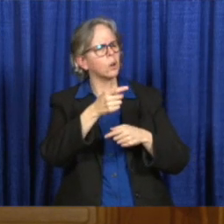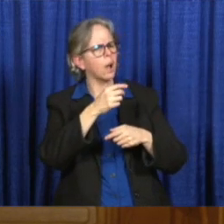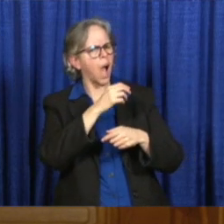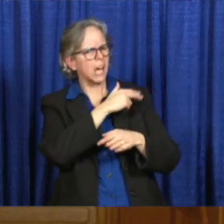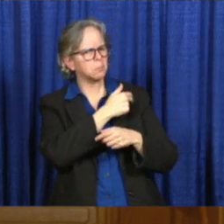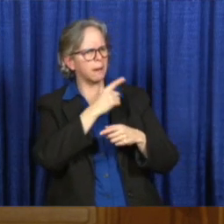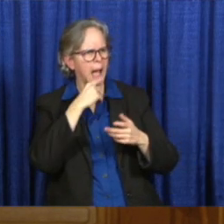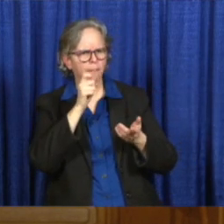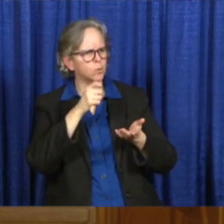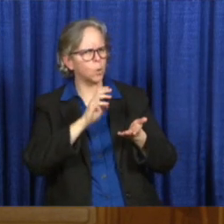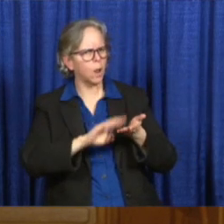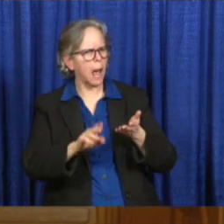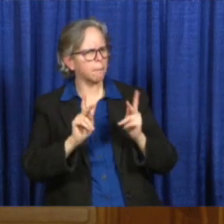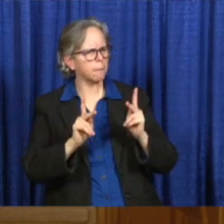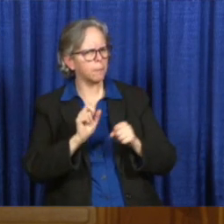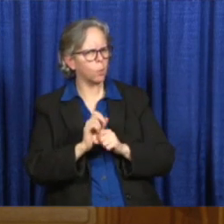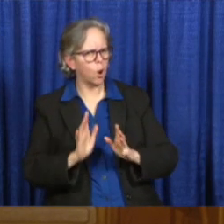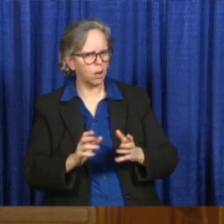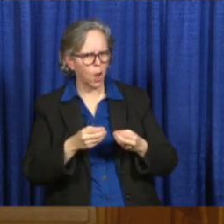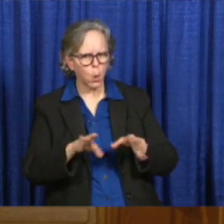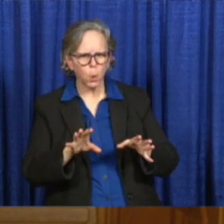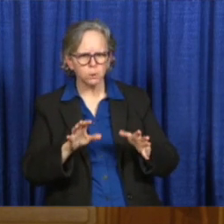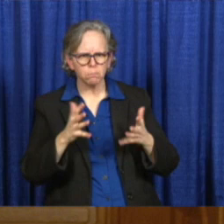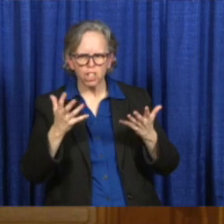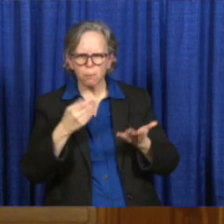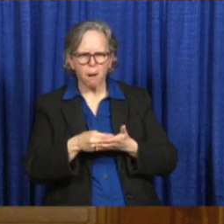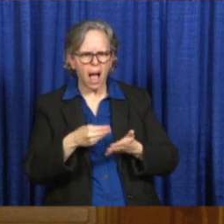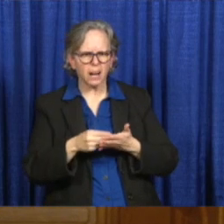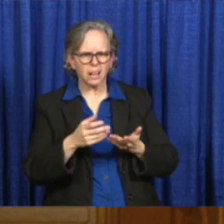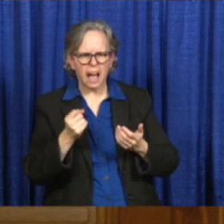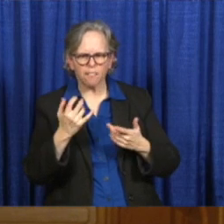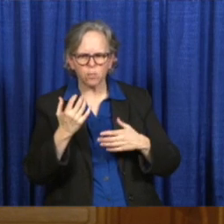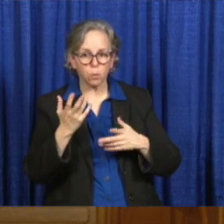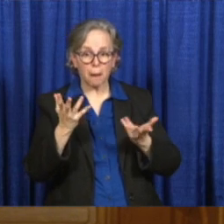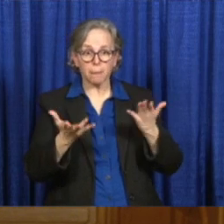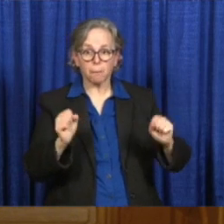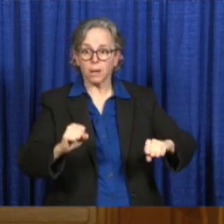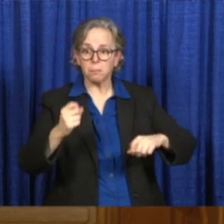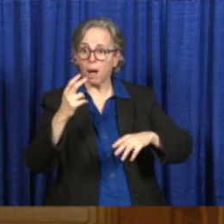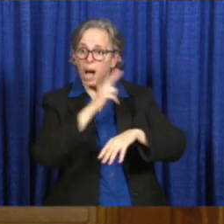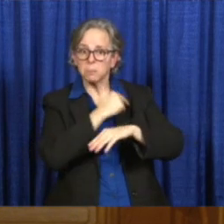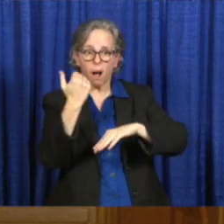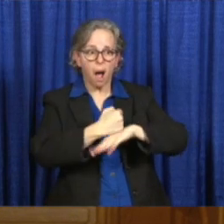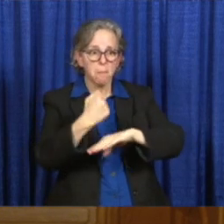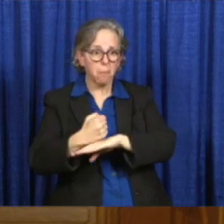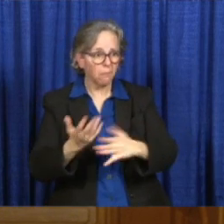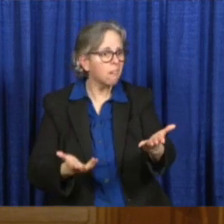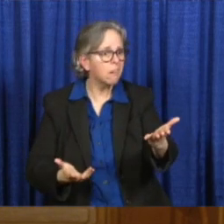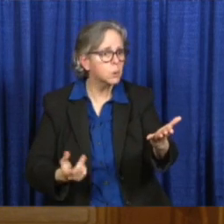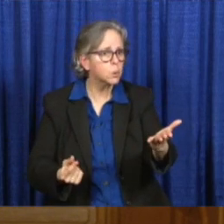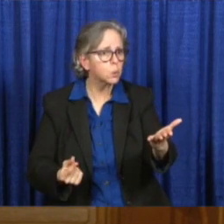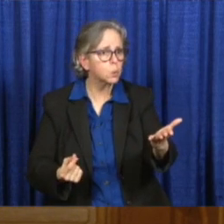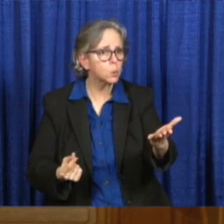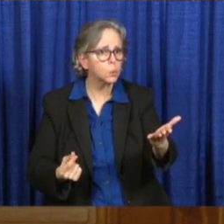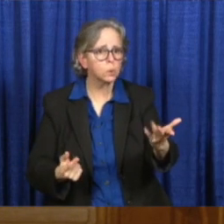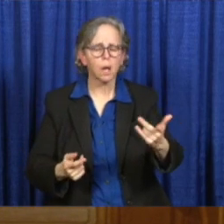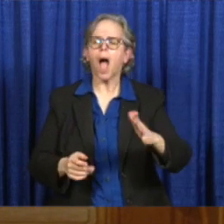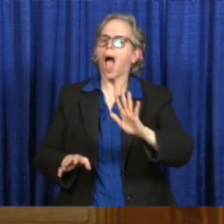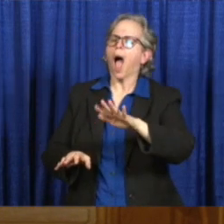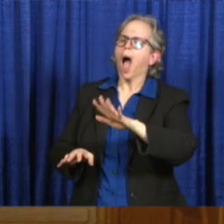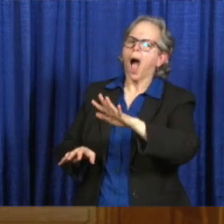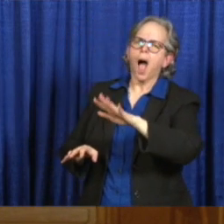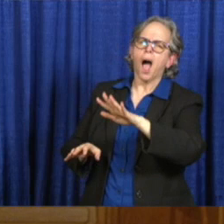they have to close? Like, what does Ohio plan to do about that? Well, we certainly are seeing that,